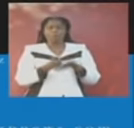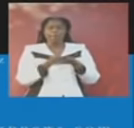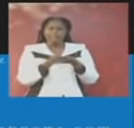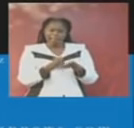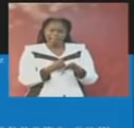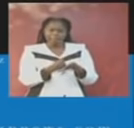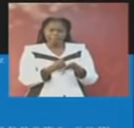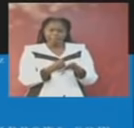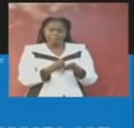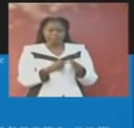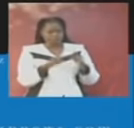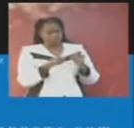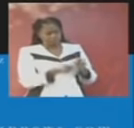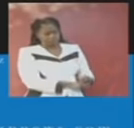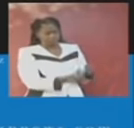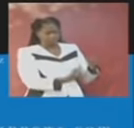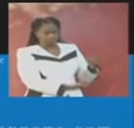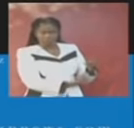us an idea of how these